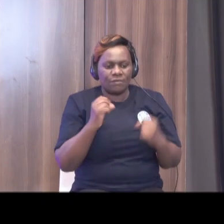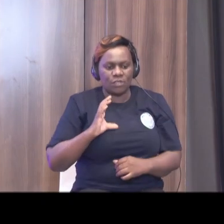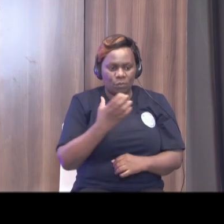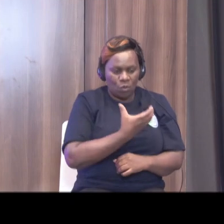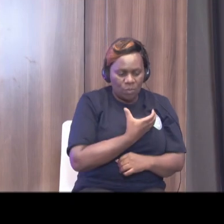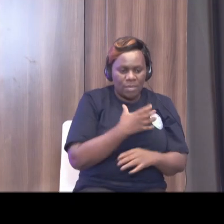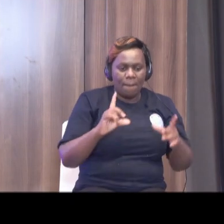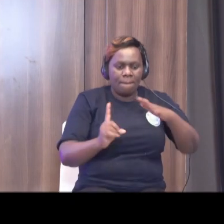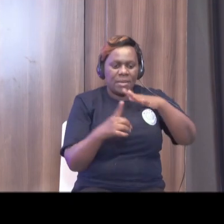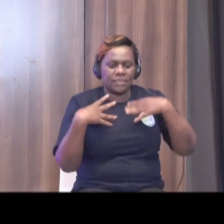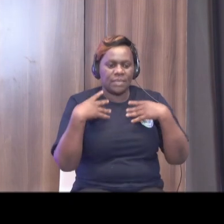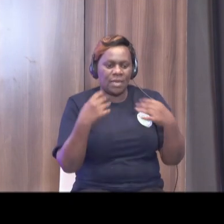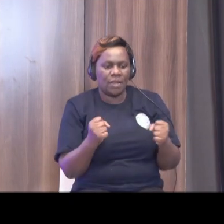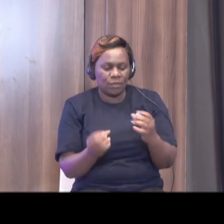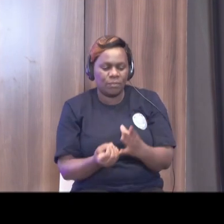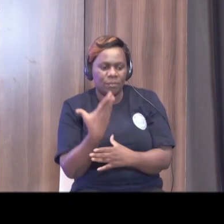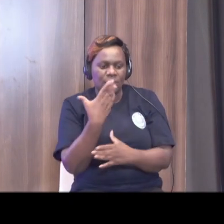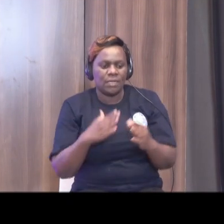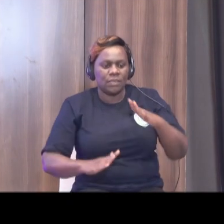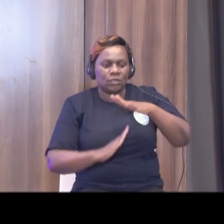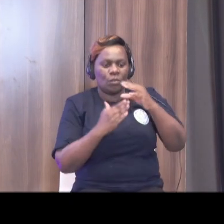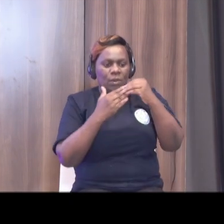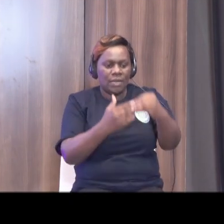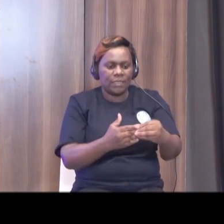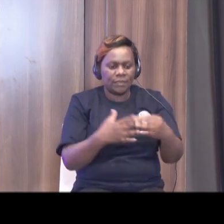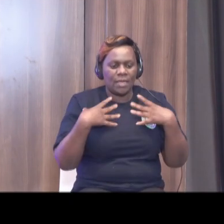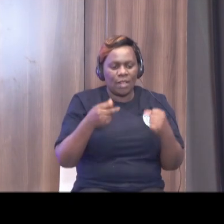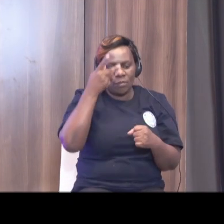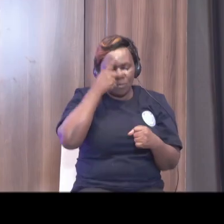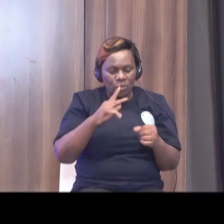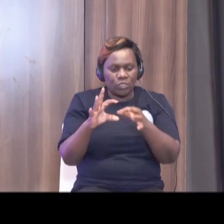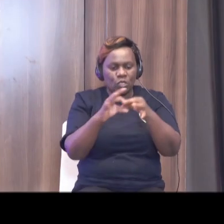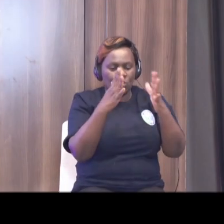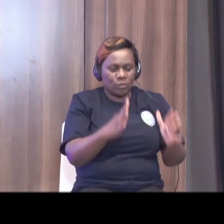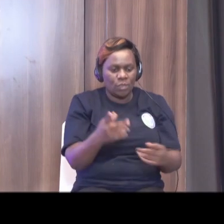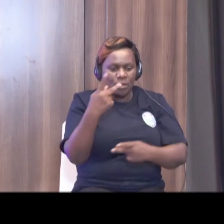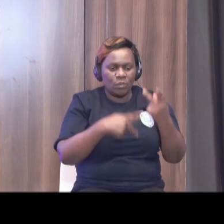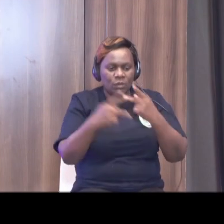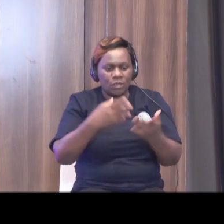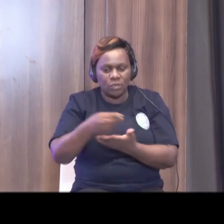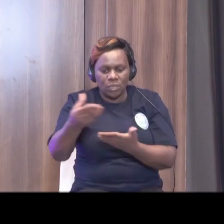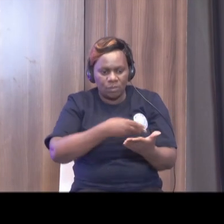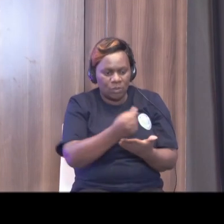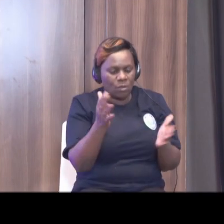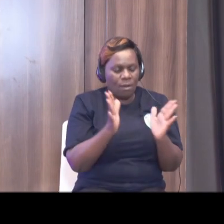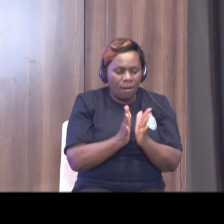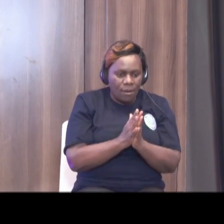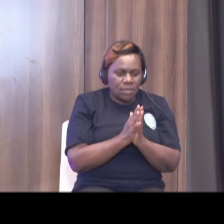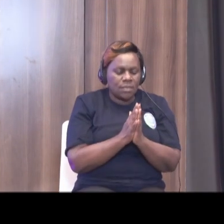of Health has the role of leading in health policy and coordination, including procurement, distribution,